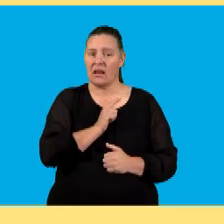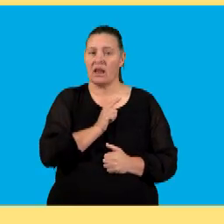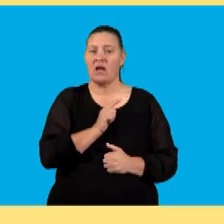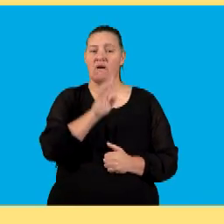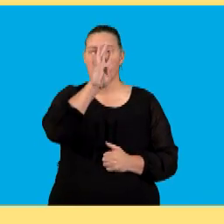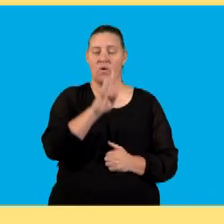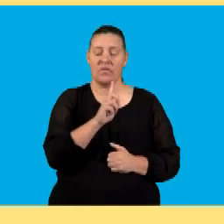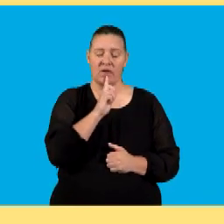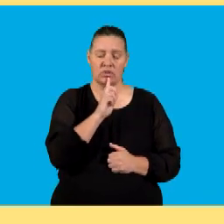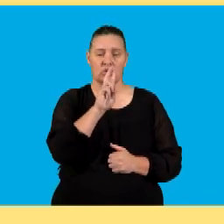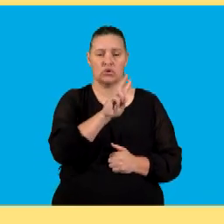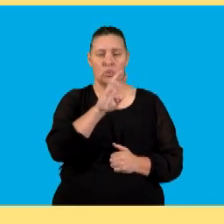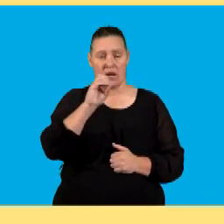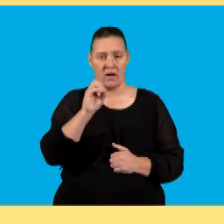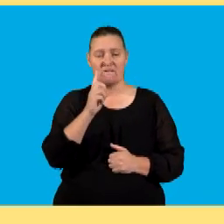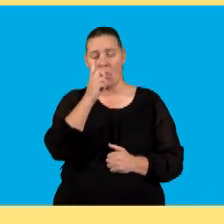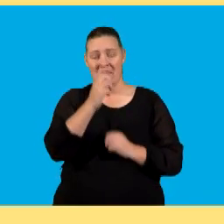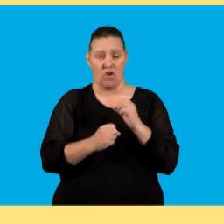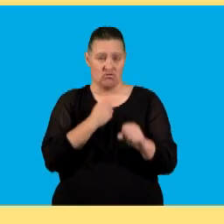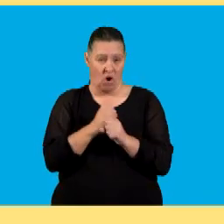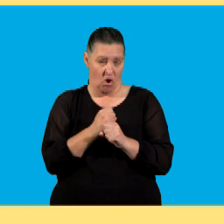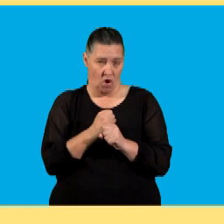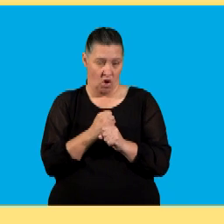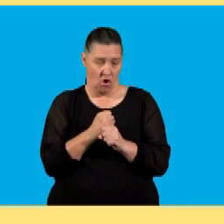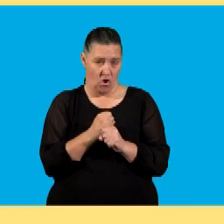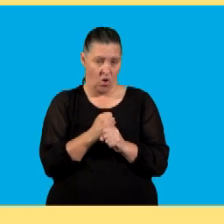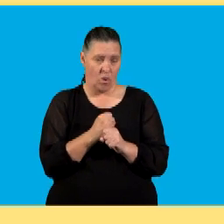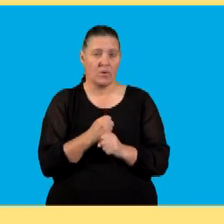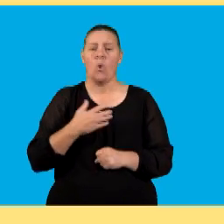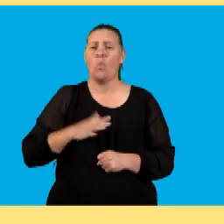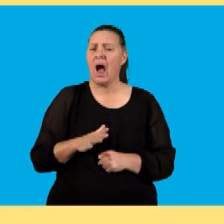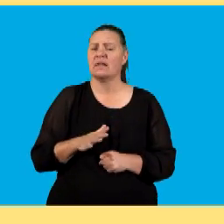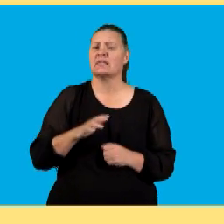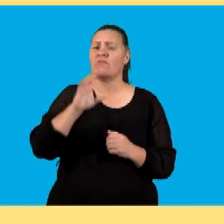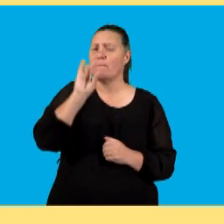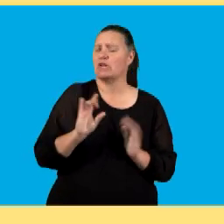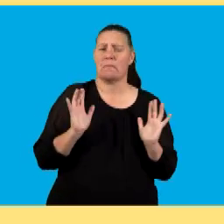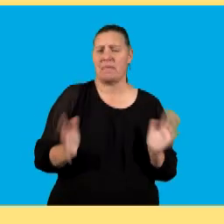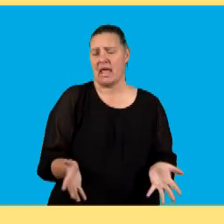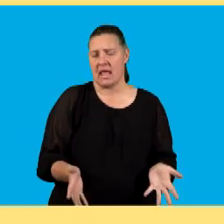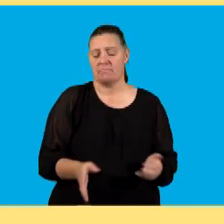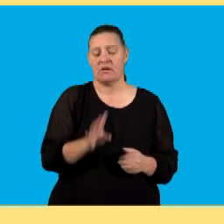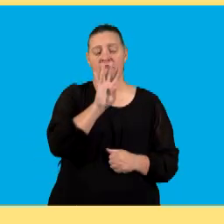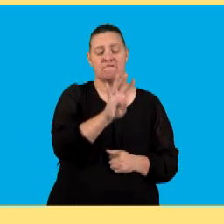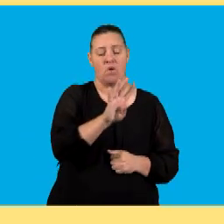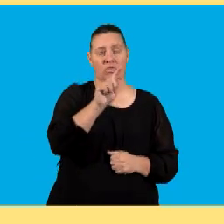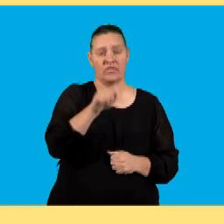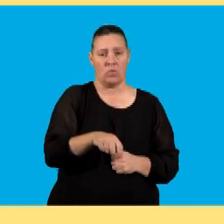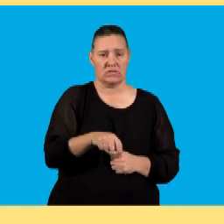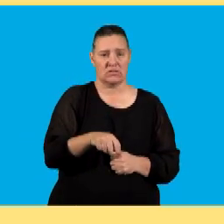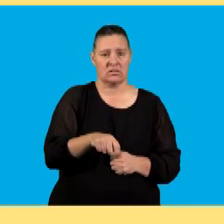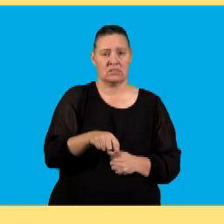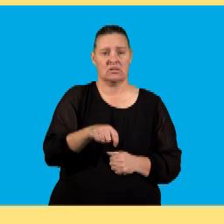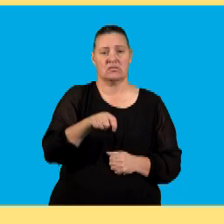telling us that it is 4,200 per annum, but we only want for March. That